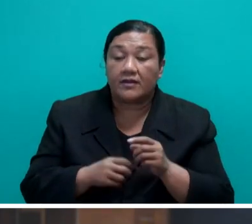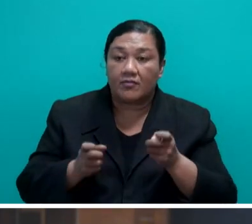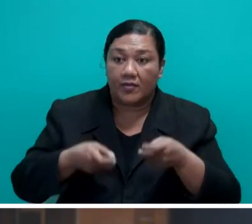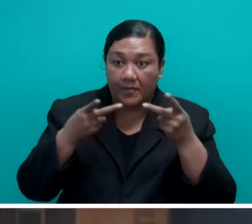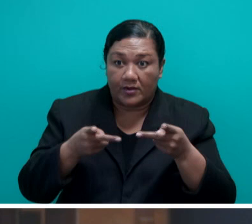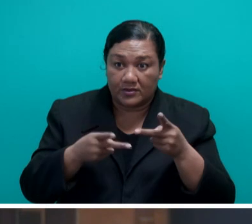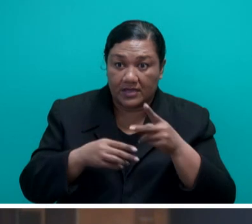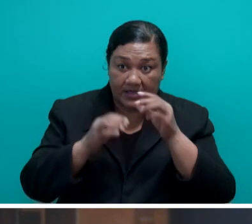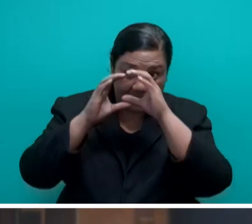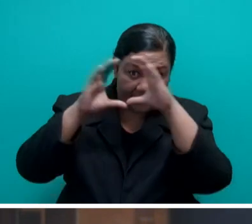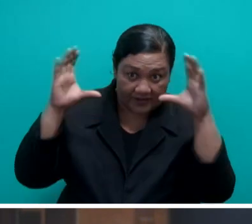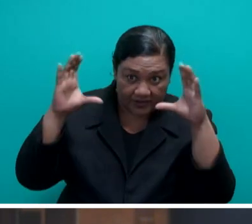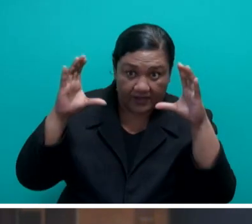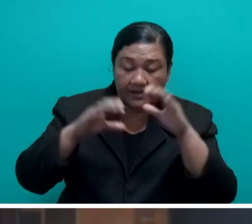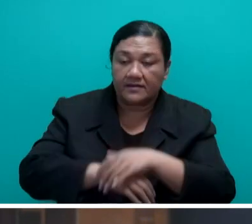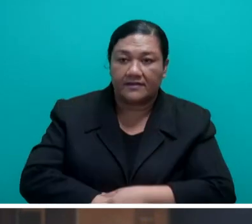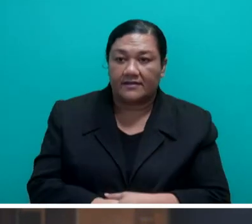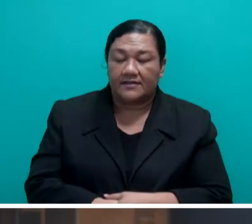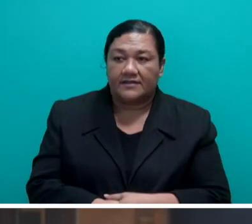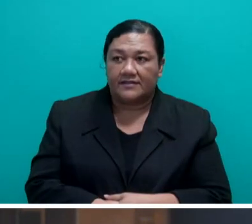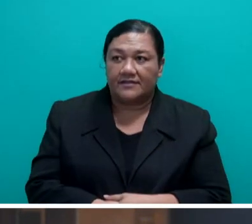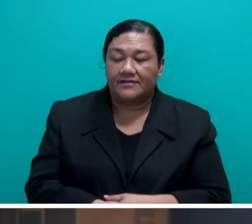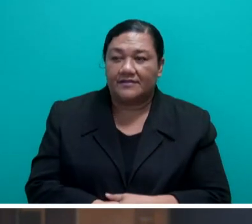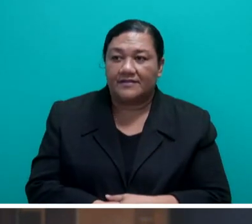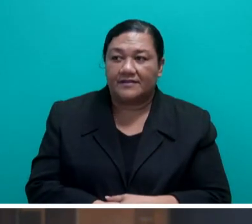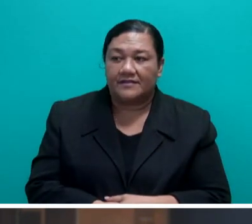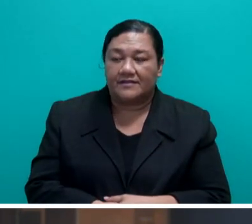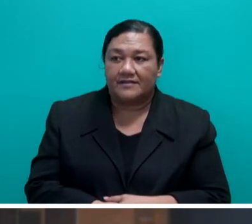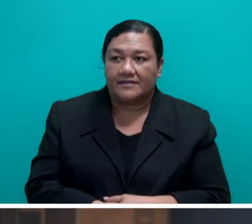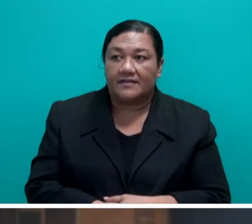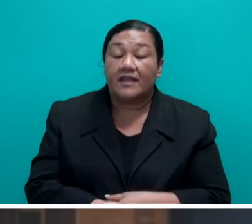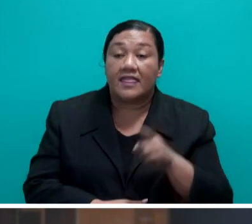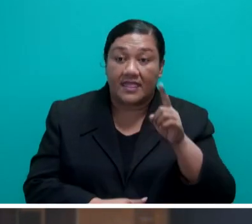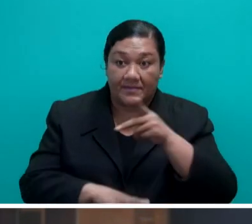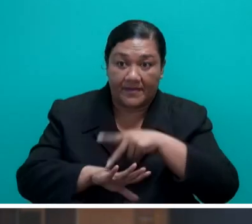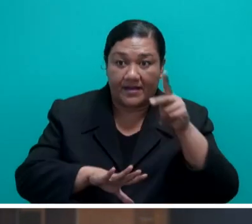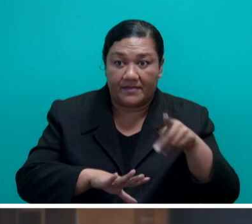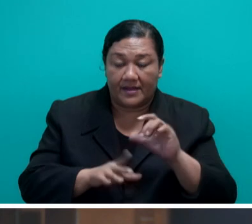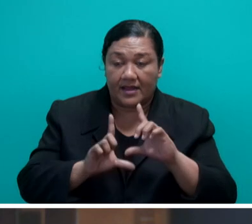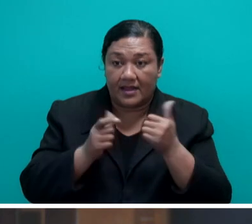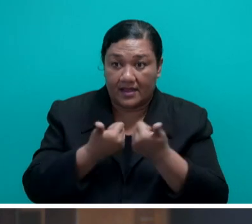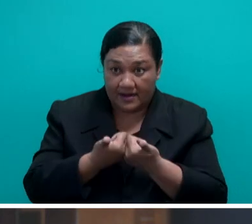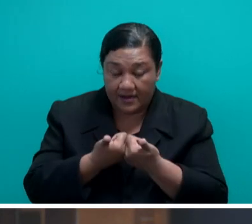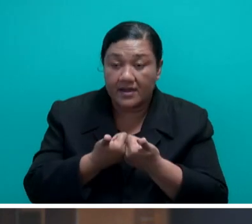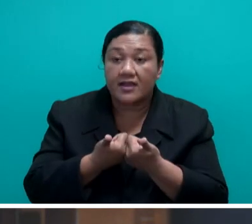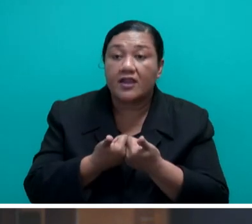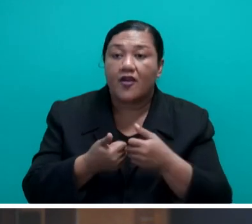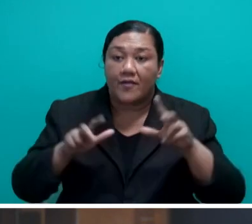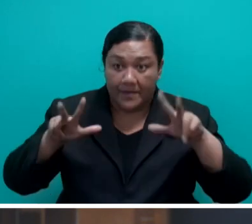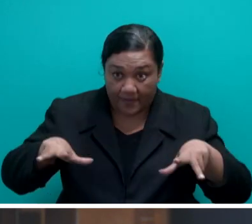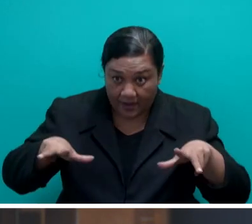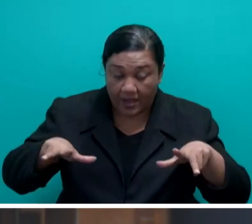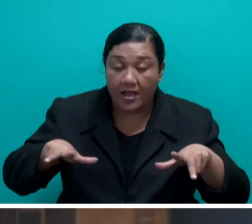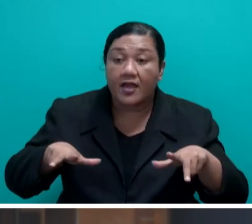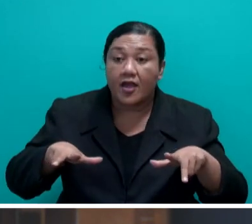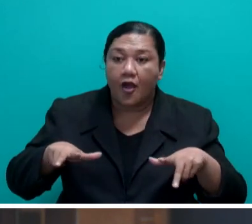the region. Earlier this year in March, Cabinet agreed to the proposed MOU on port